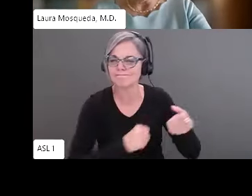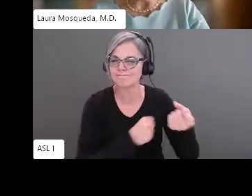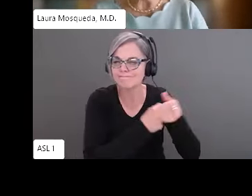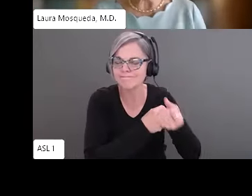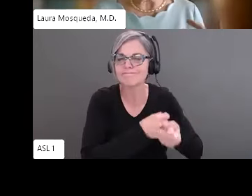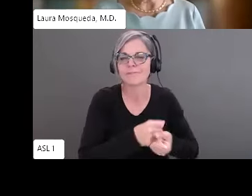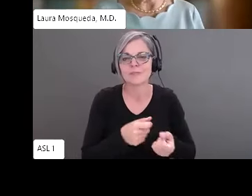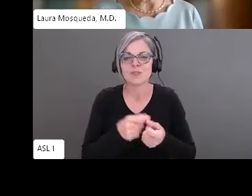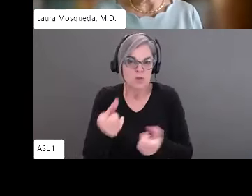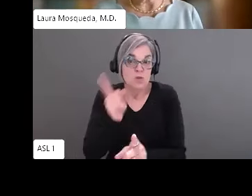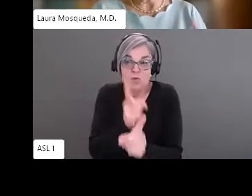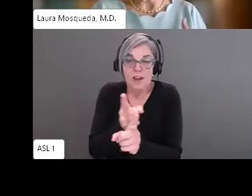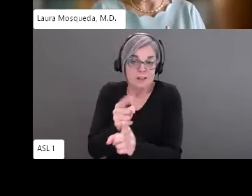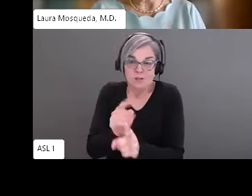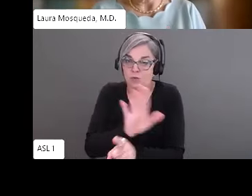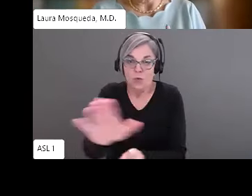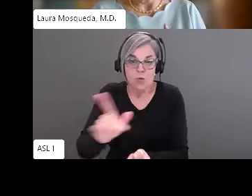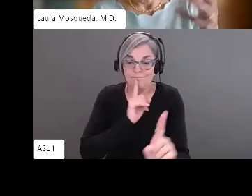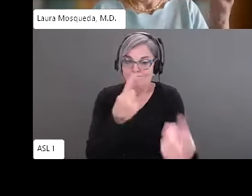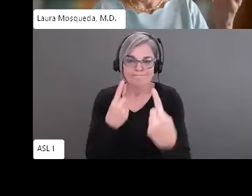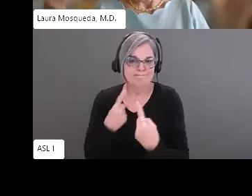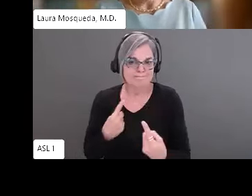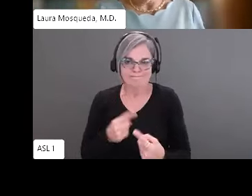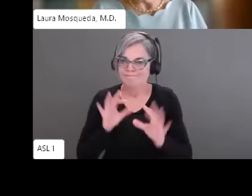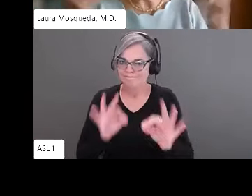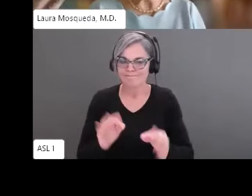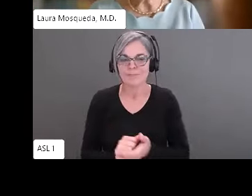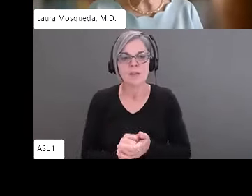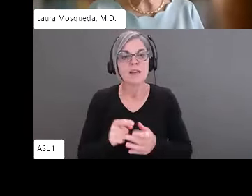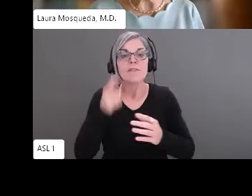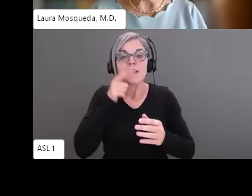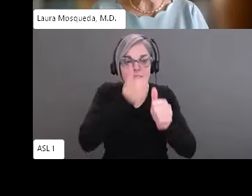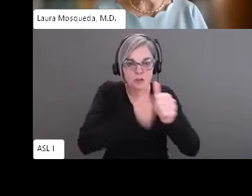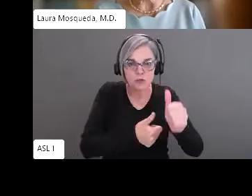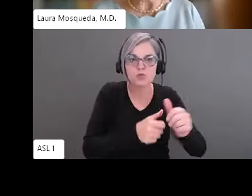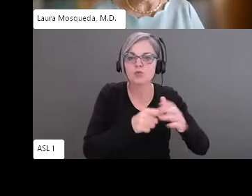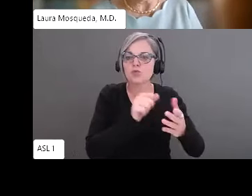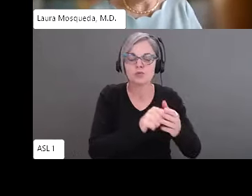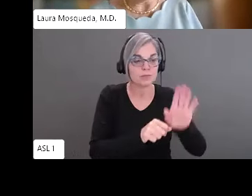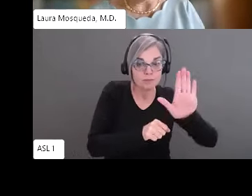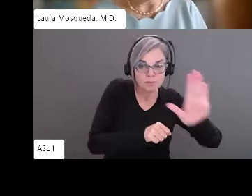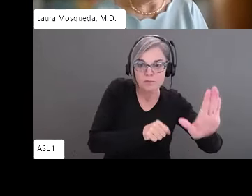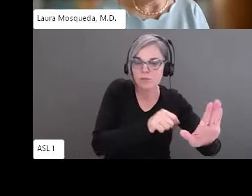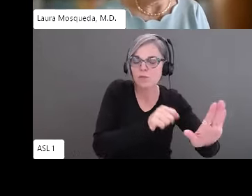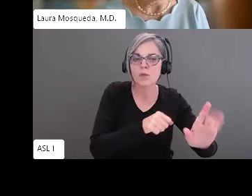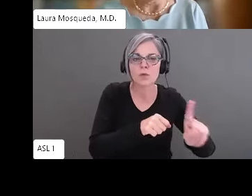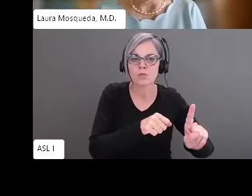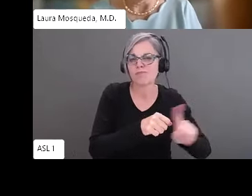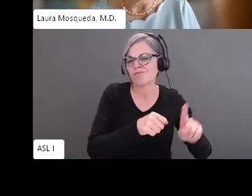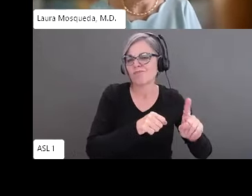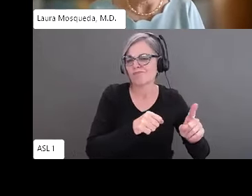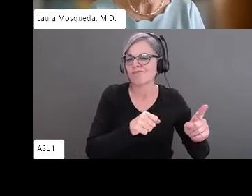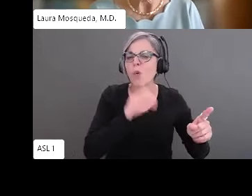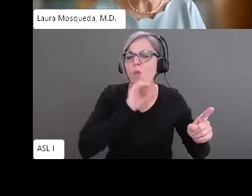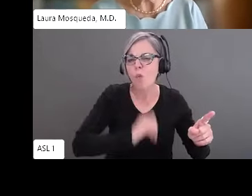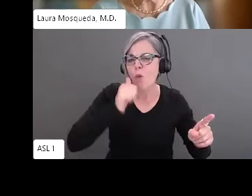domains, sometimes it helps me figure out what can we do something about and which things are we just sort of stuck